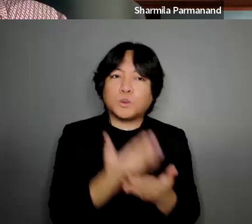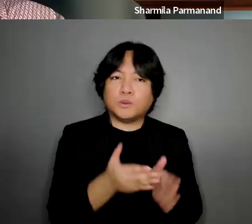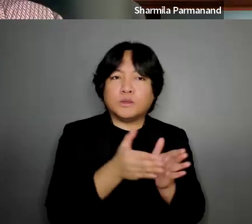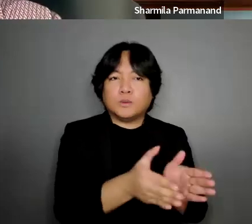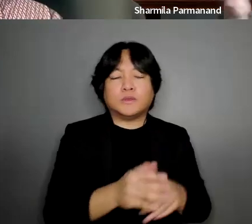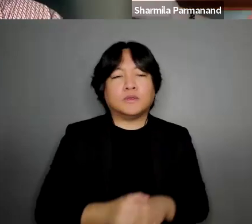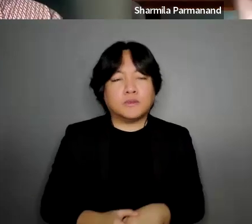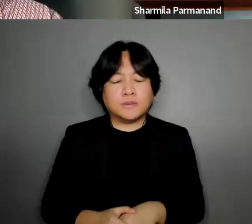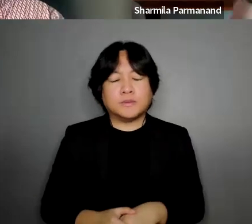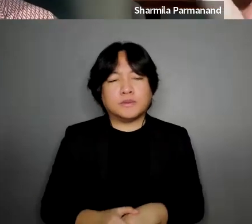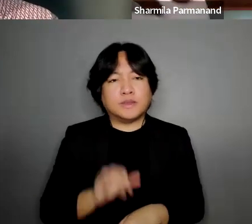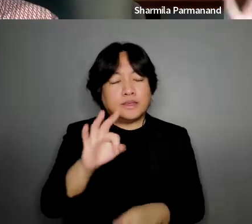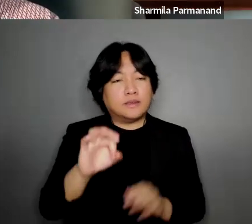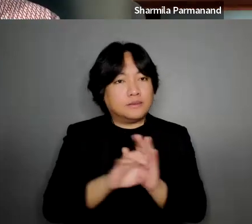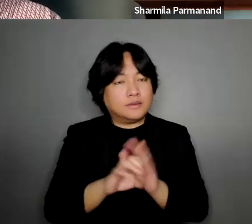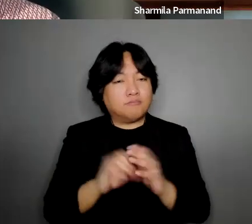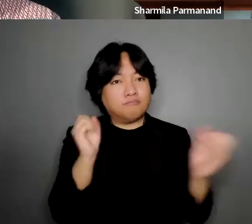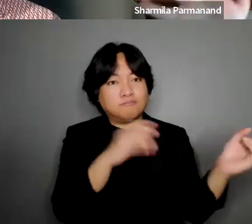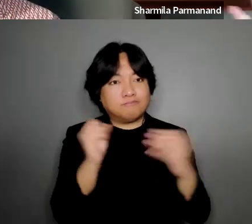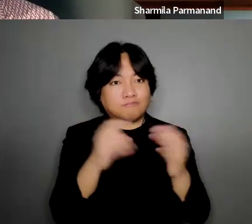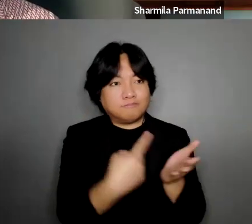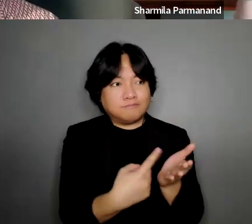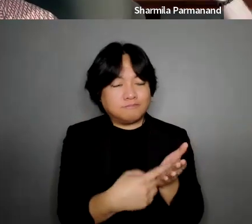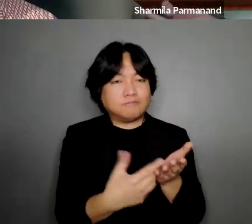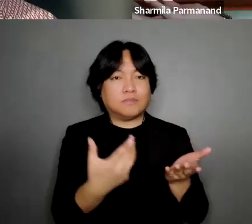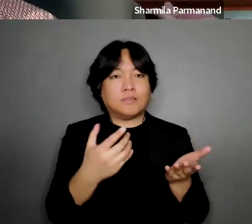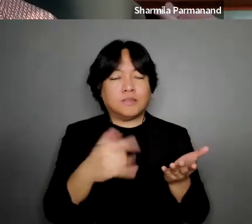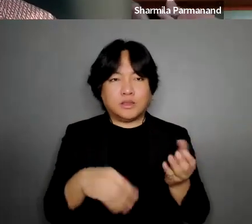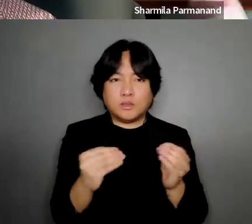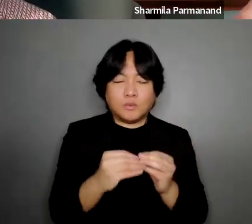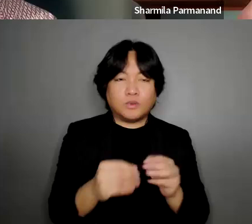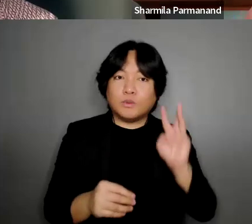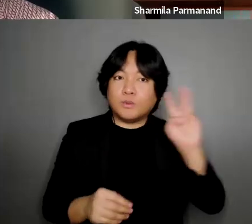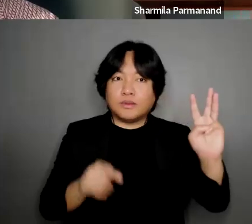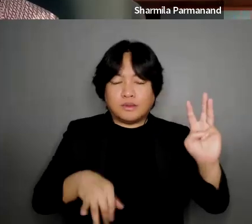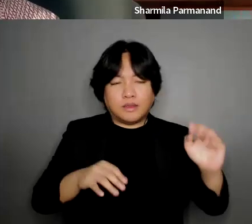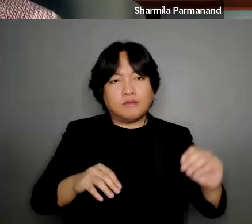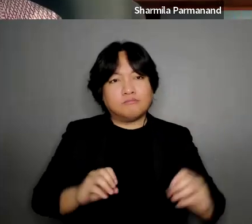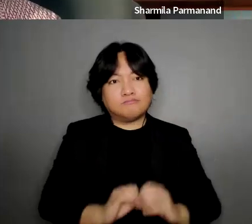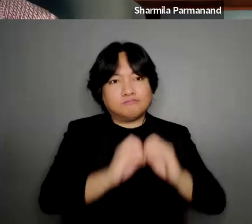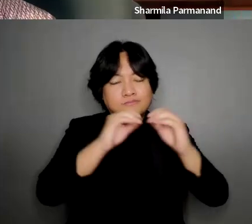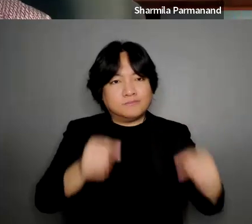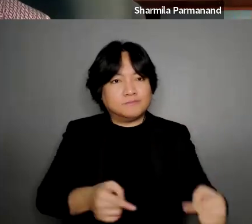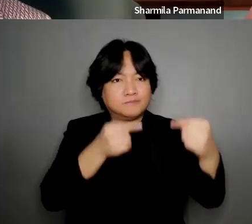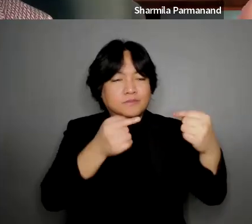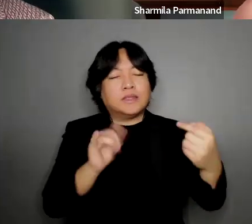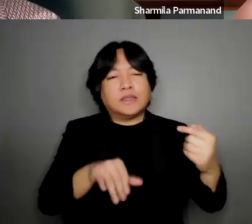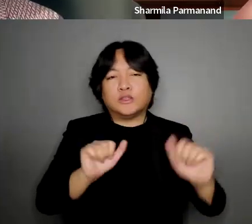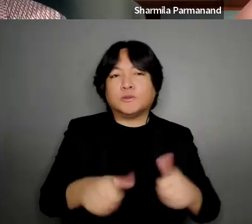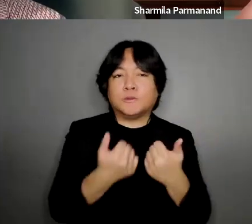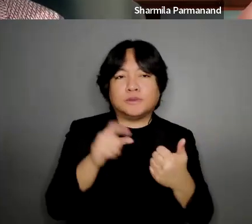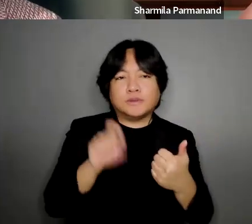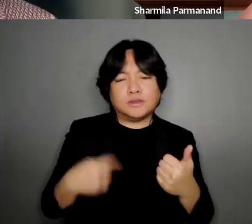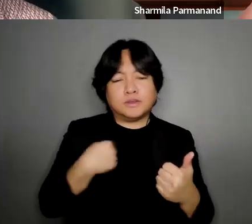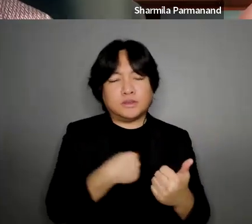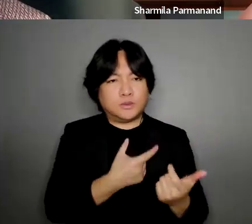in terms of when we make the argument for expanding and decentering Western epistemology. So yung challenging. So we also need to do our